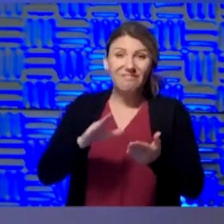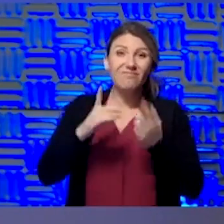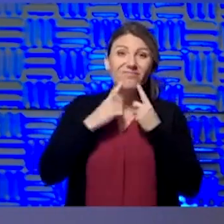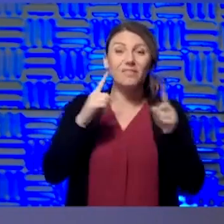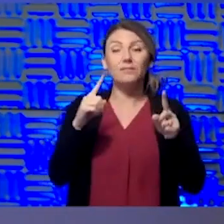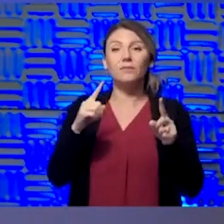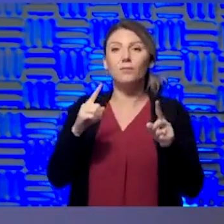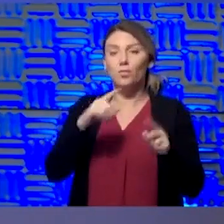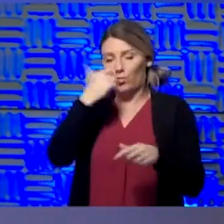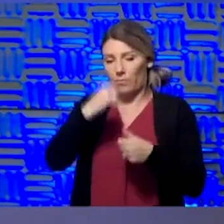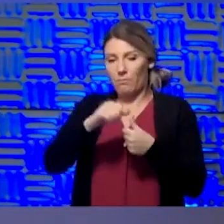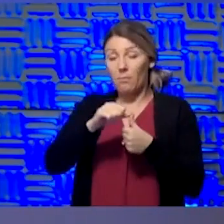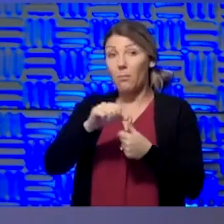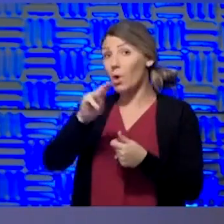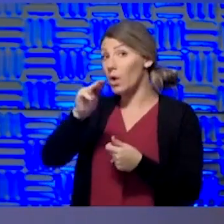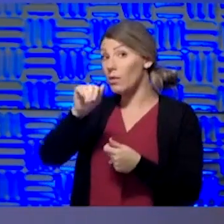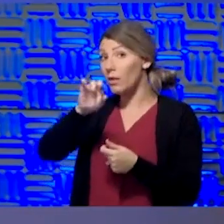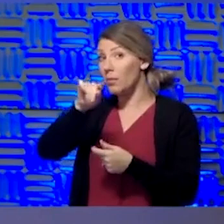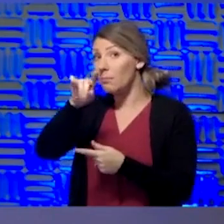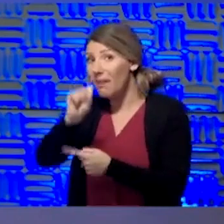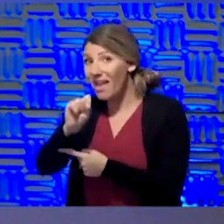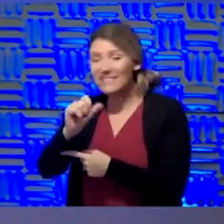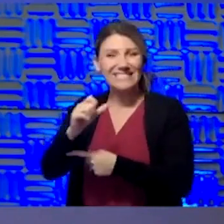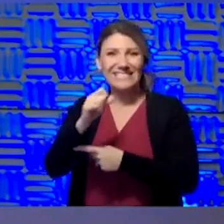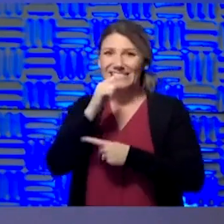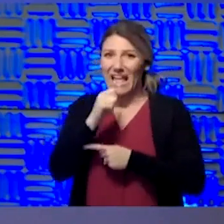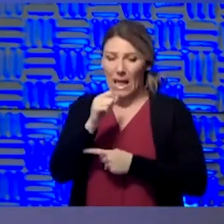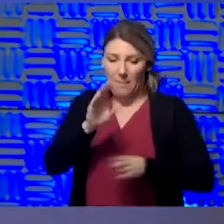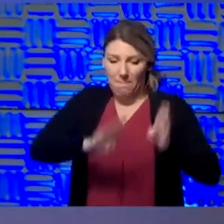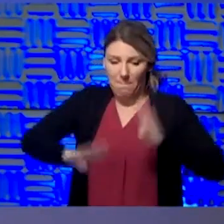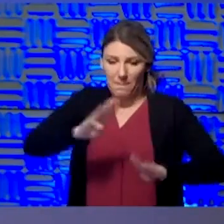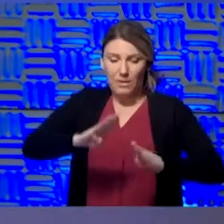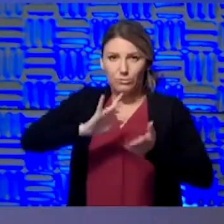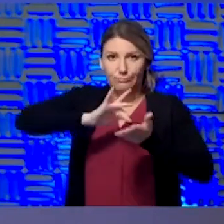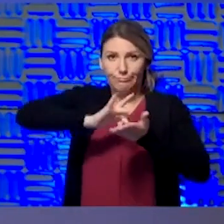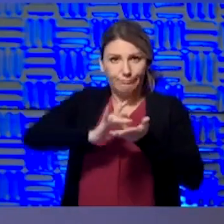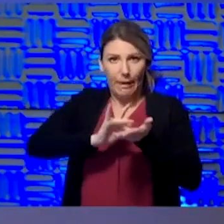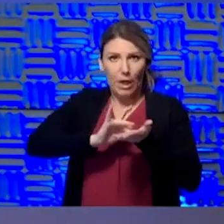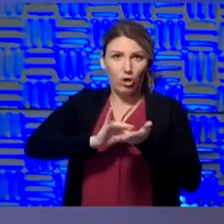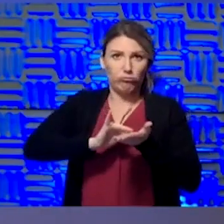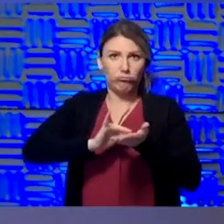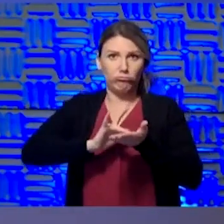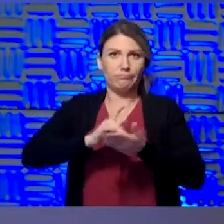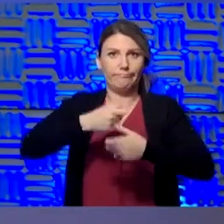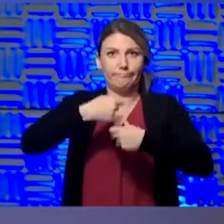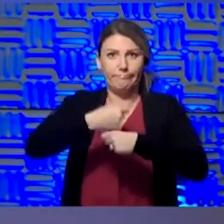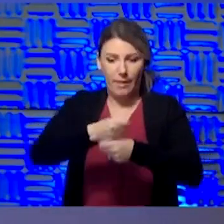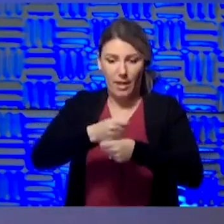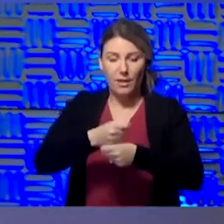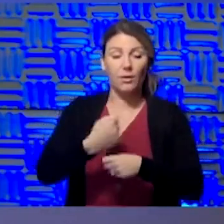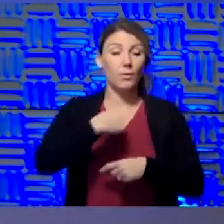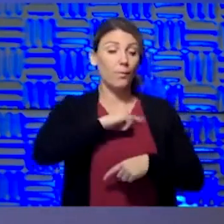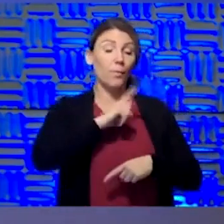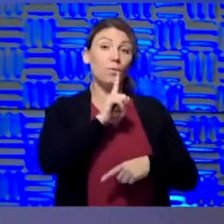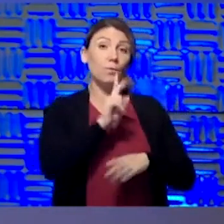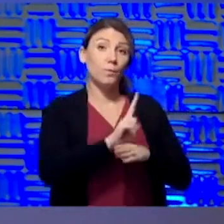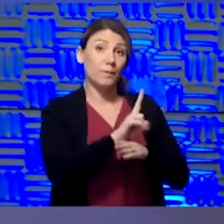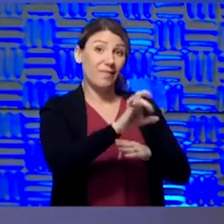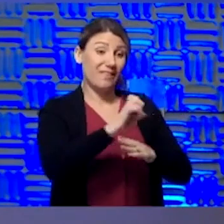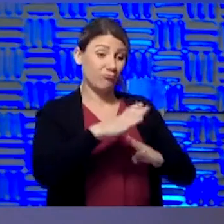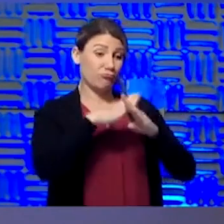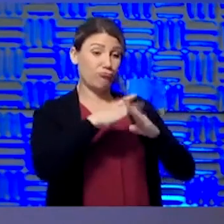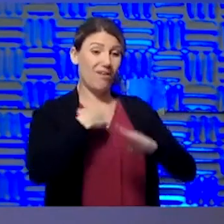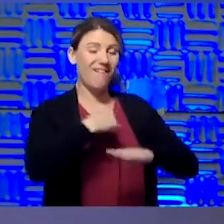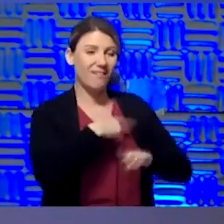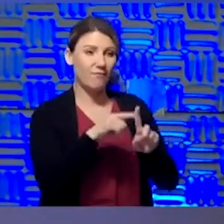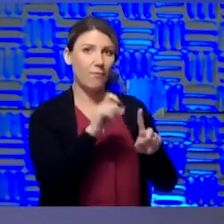the mask that we're talking about is not biomedical grade. We are using that to protect us from other people just in case we are